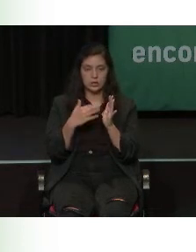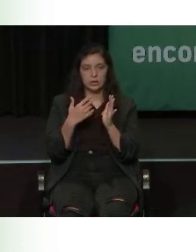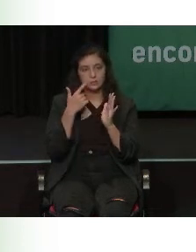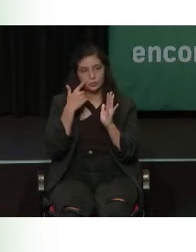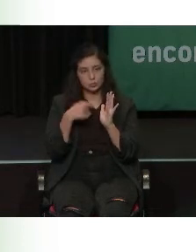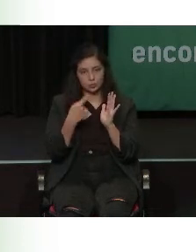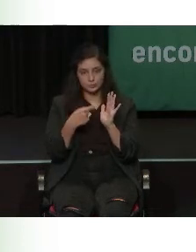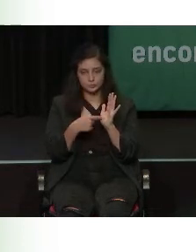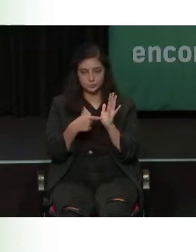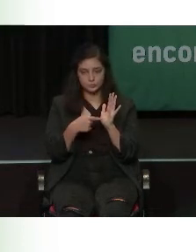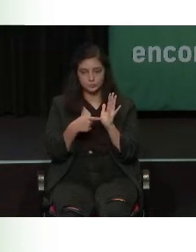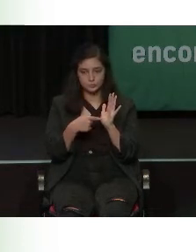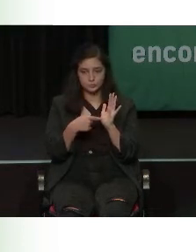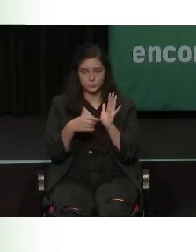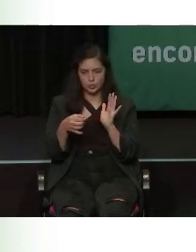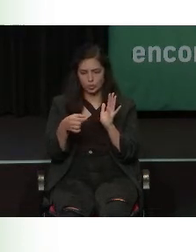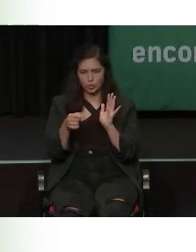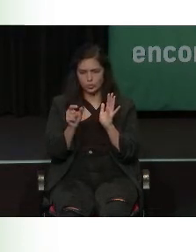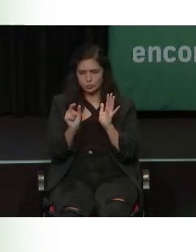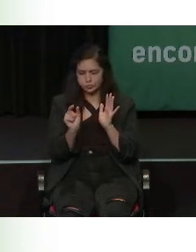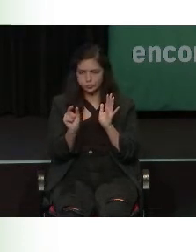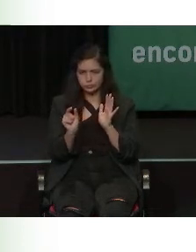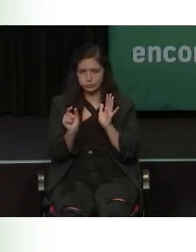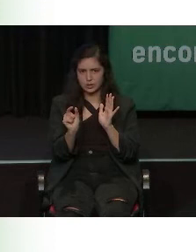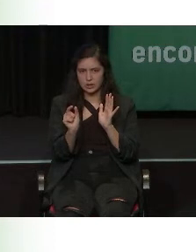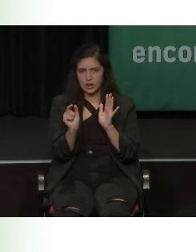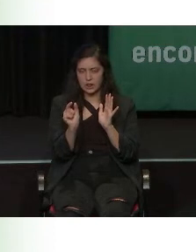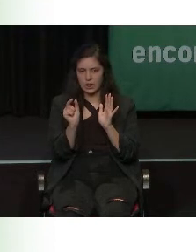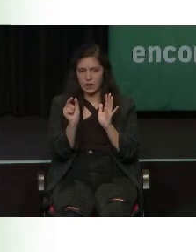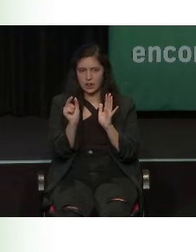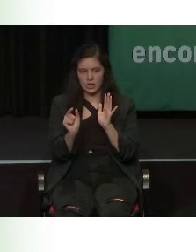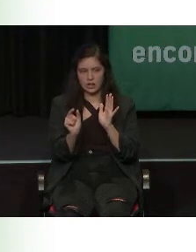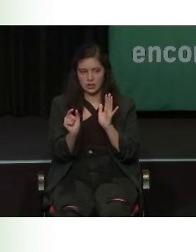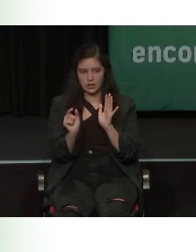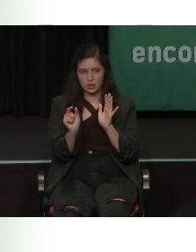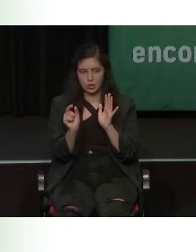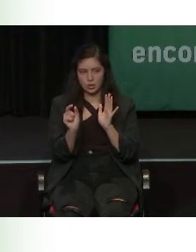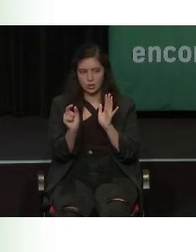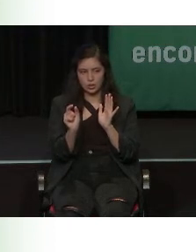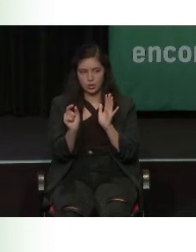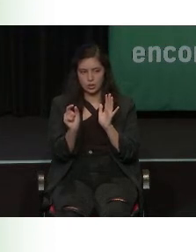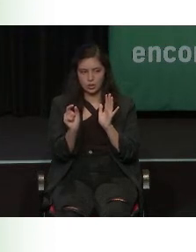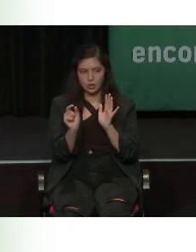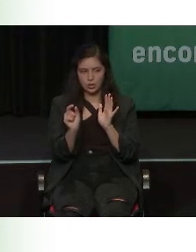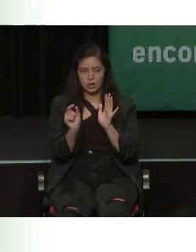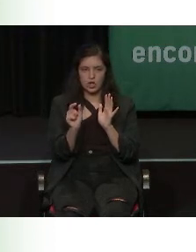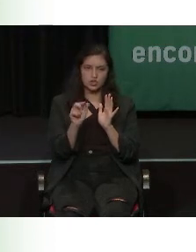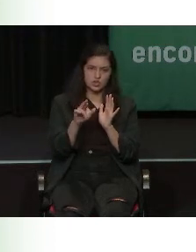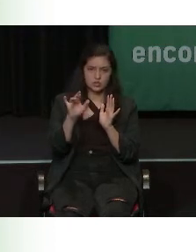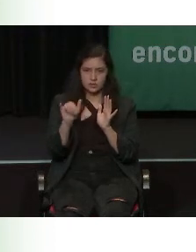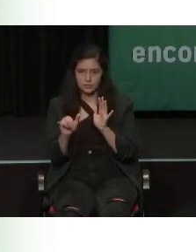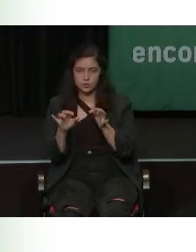that the chromosome, the Philadelphia chromosome, so the chromosome 20, the small chromosome